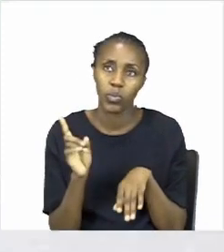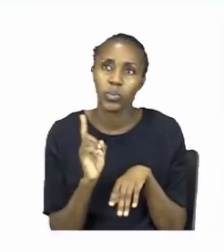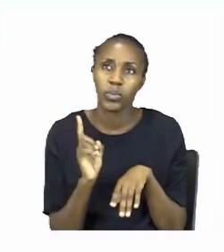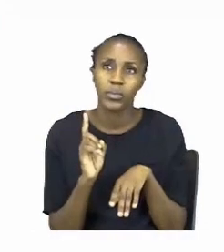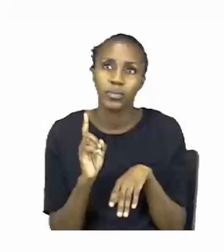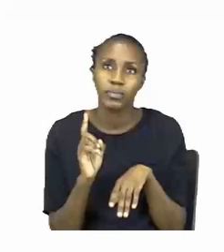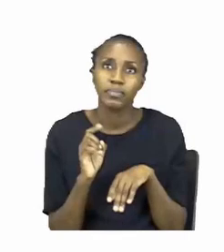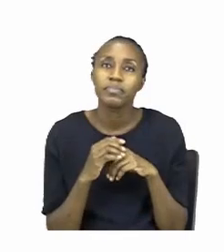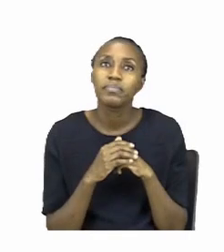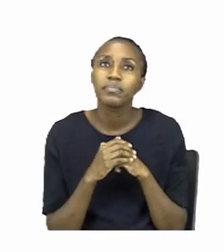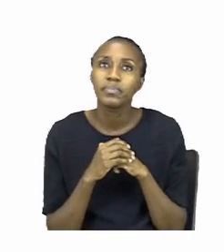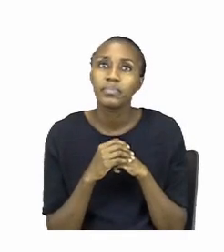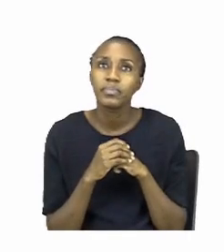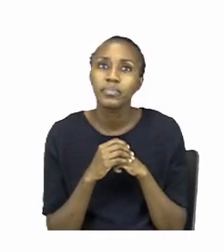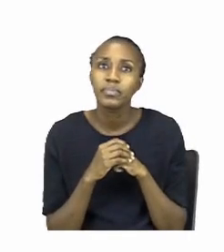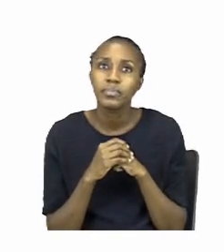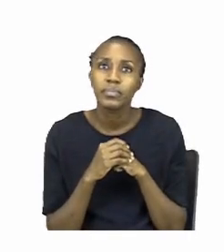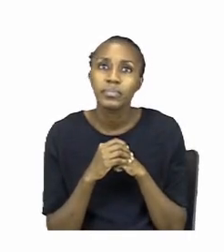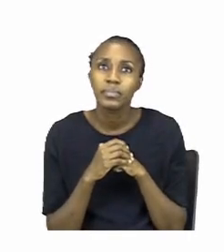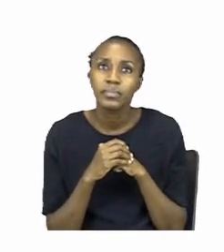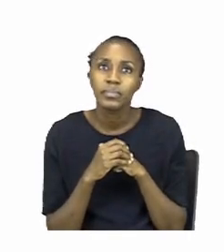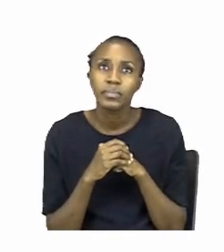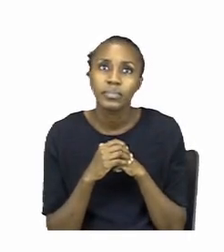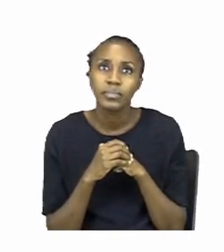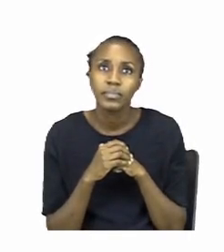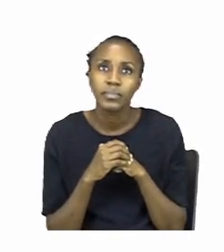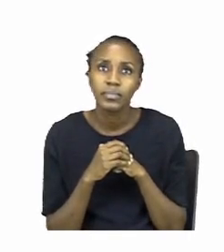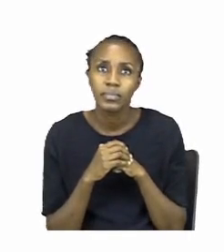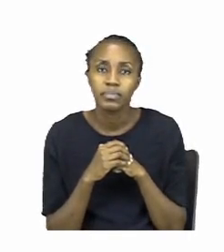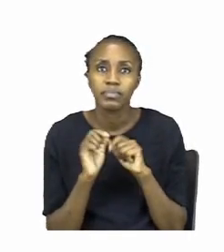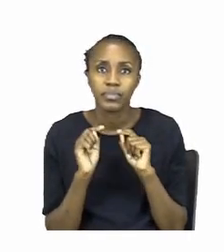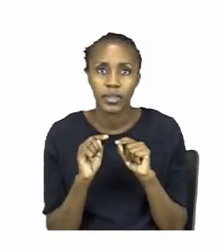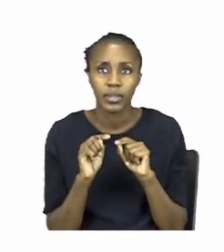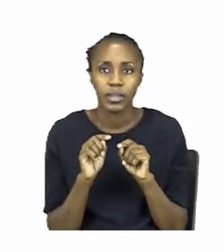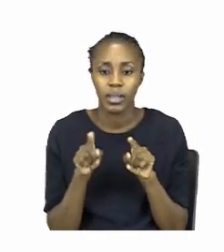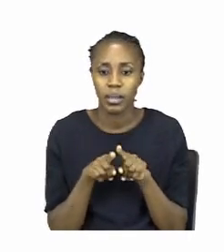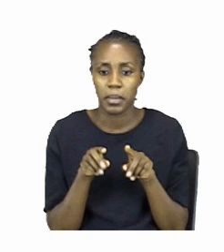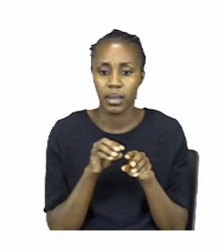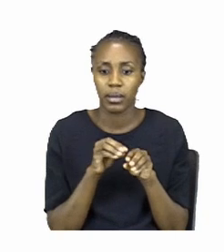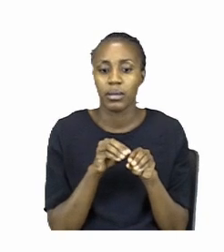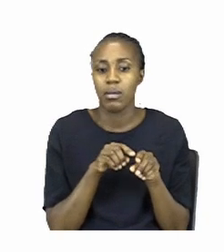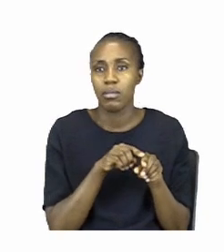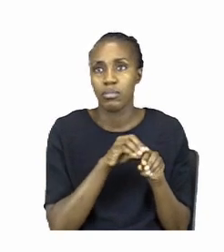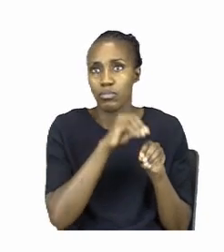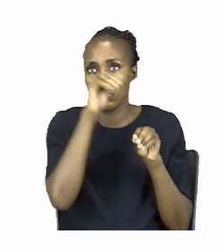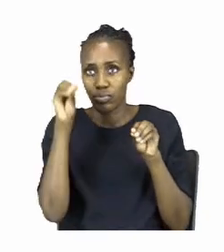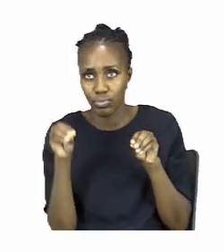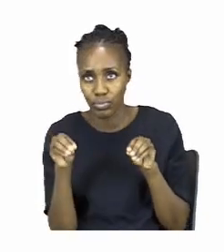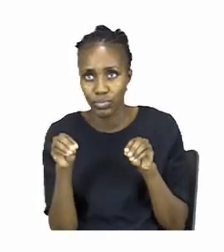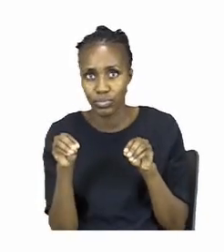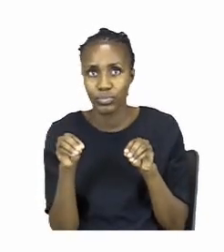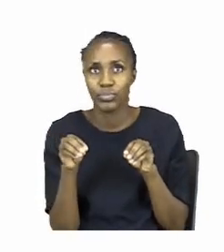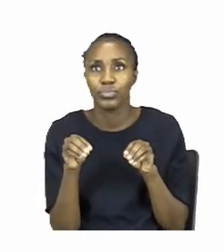28. Now here we have to do some rounding off. For number 1, it says